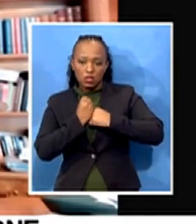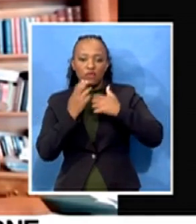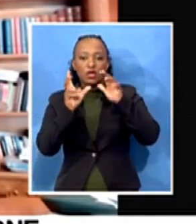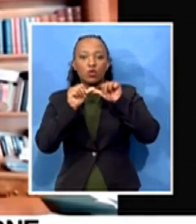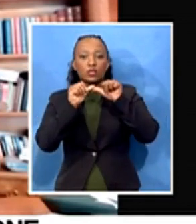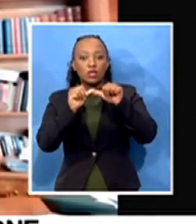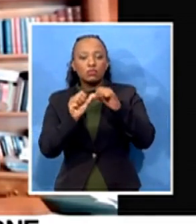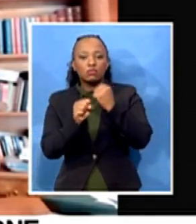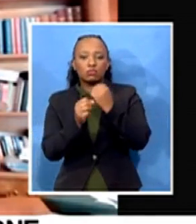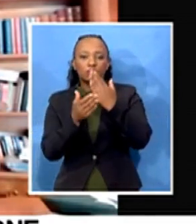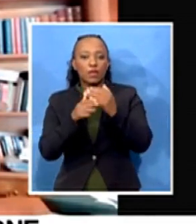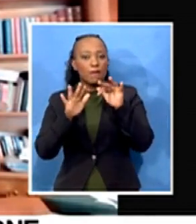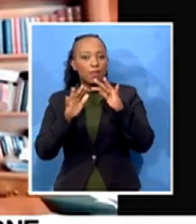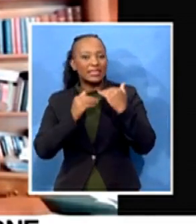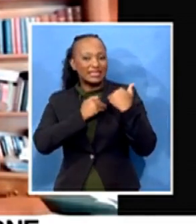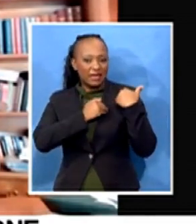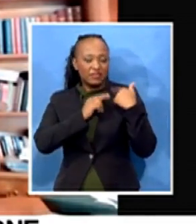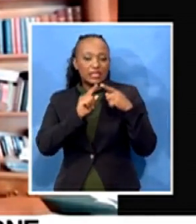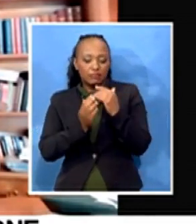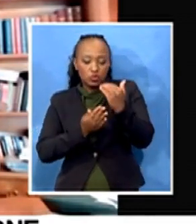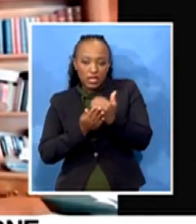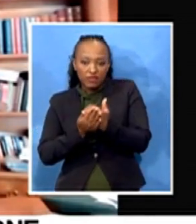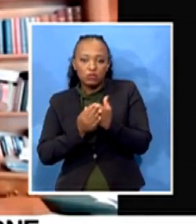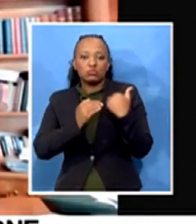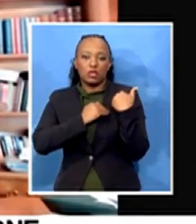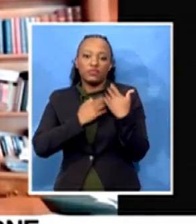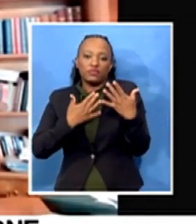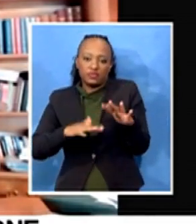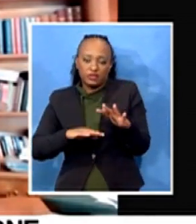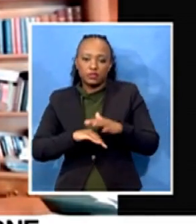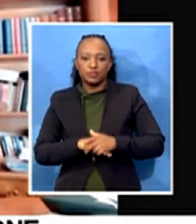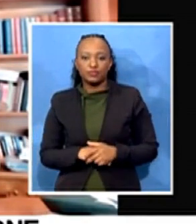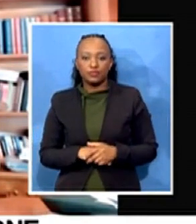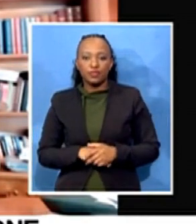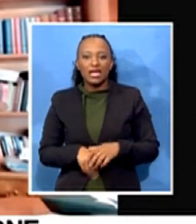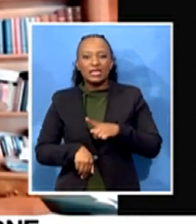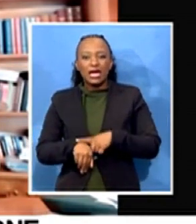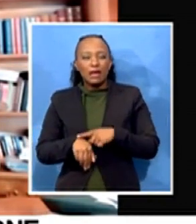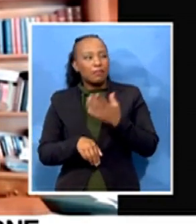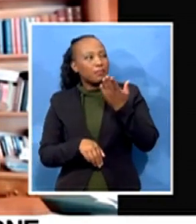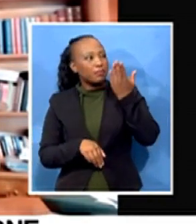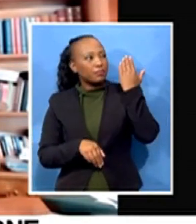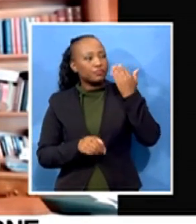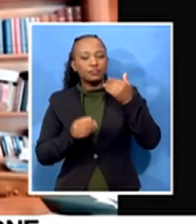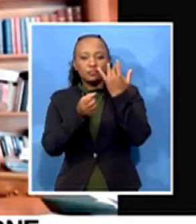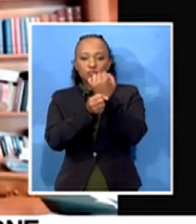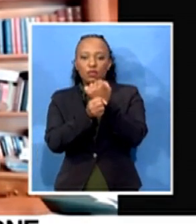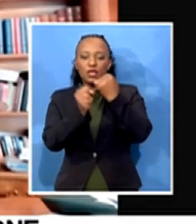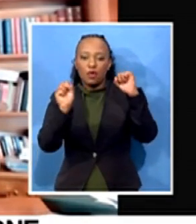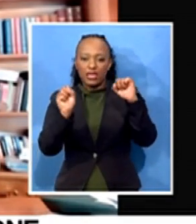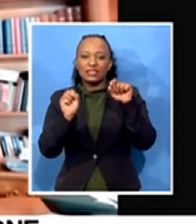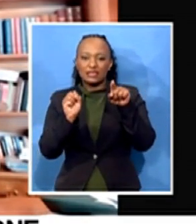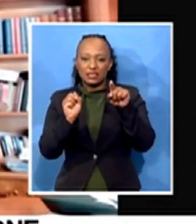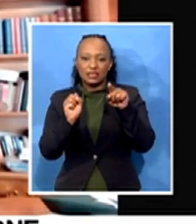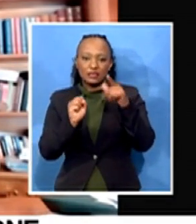lives. Since the advent of democracy, government has prioritized forging durable